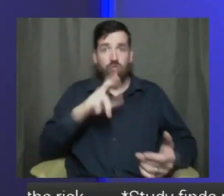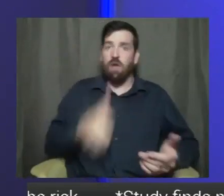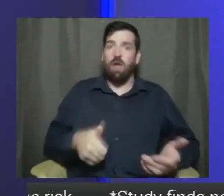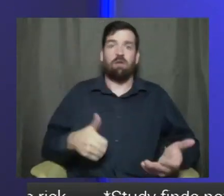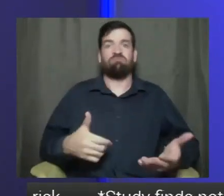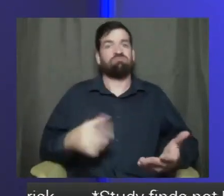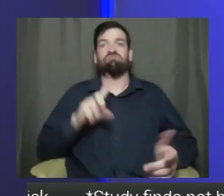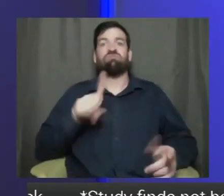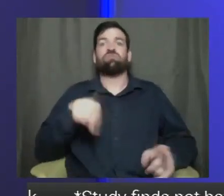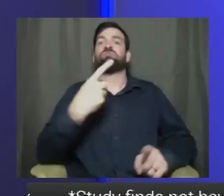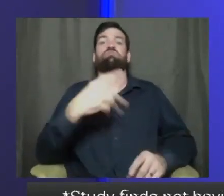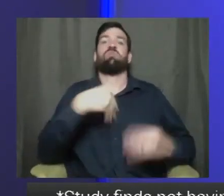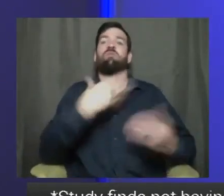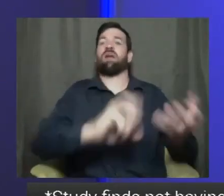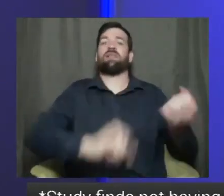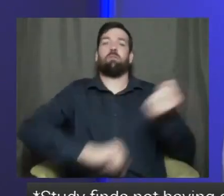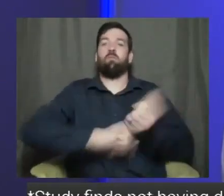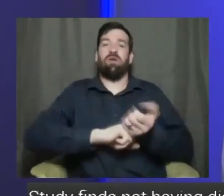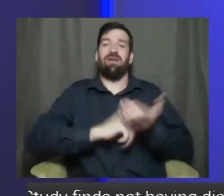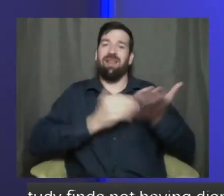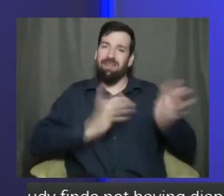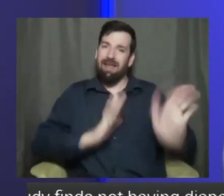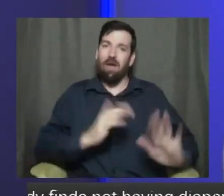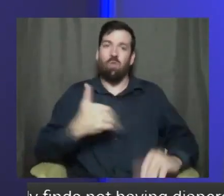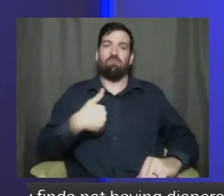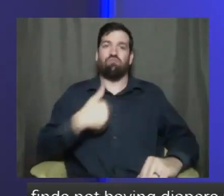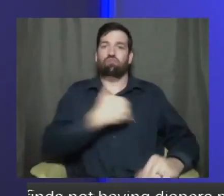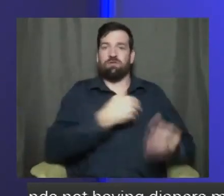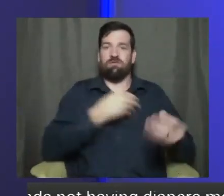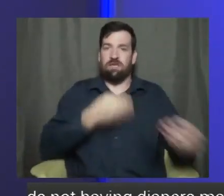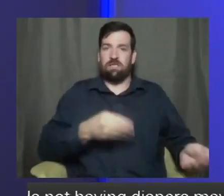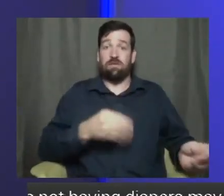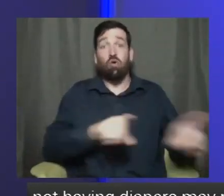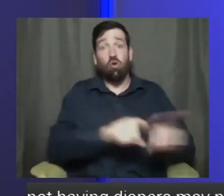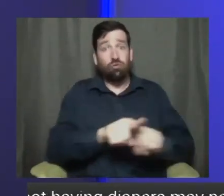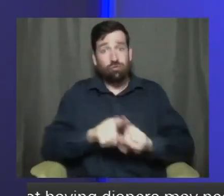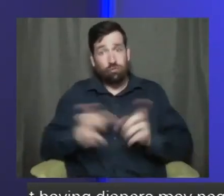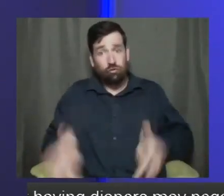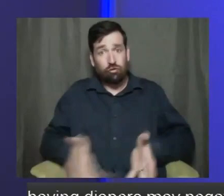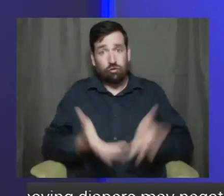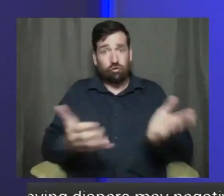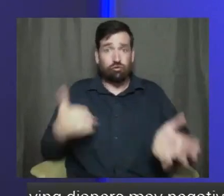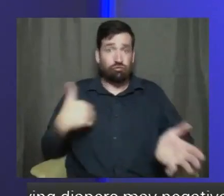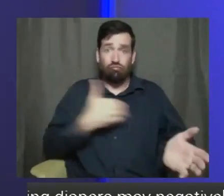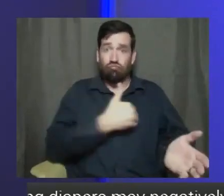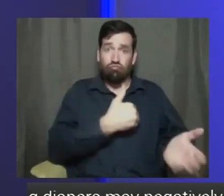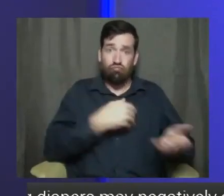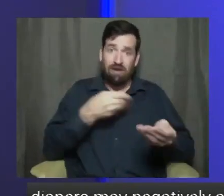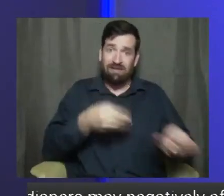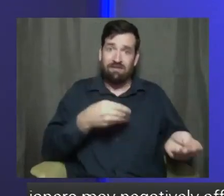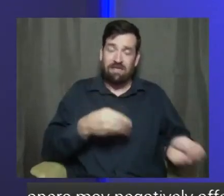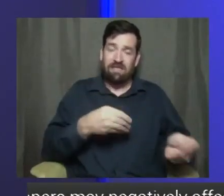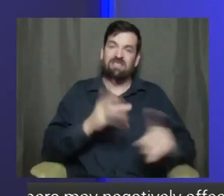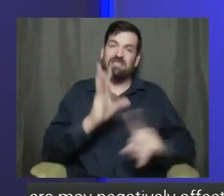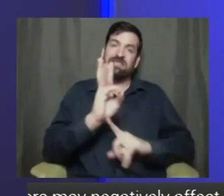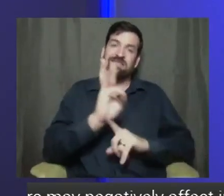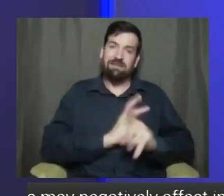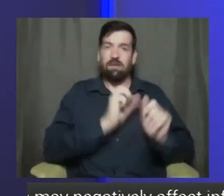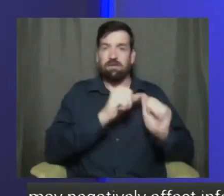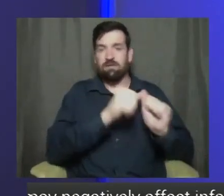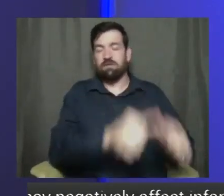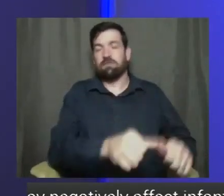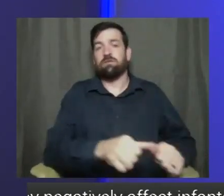that support and allow them to breastfeed, and also encourage them to breastfeed for a 6-month duration and provide support from doulas or